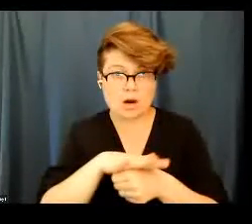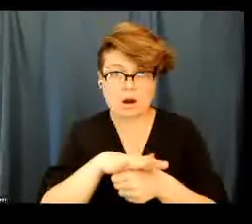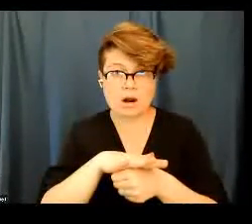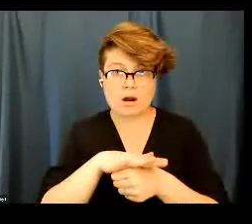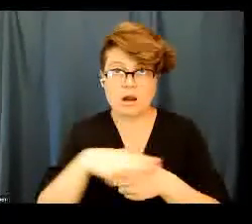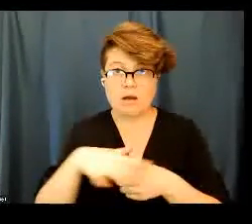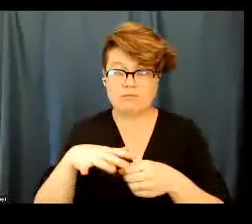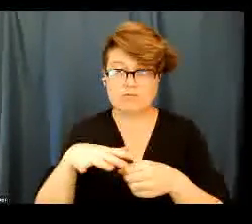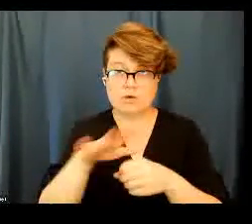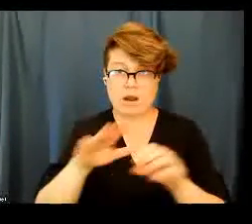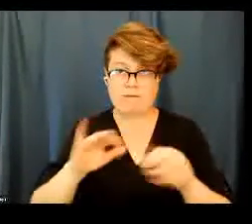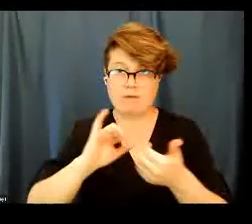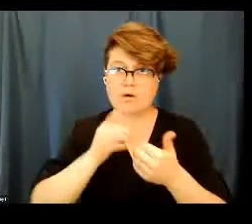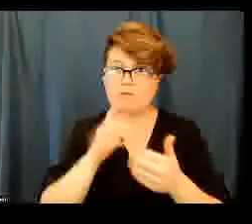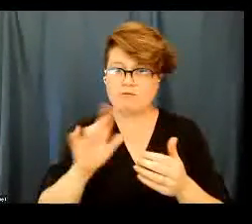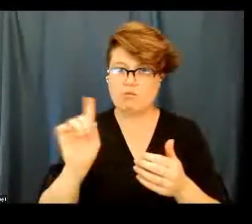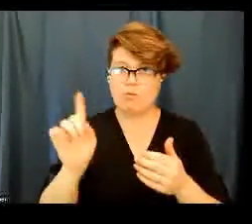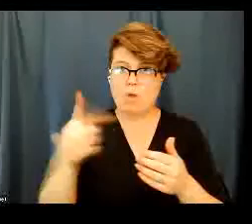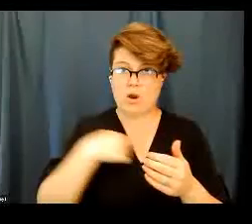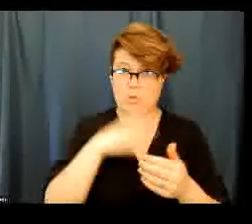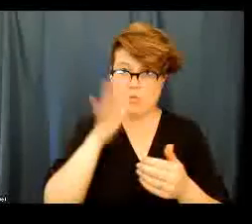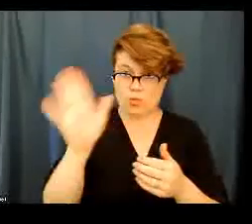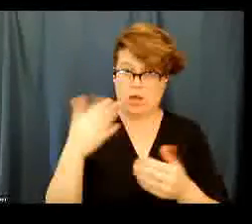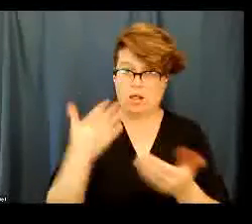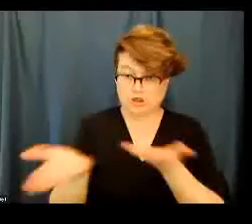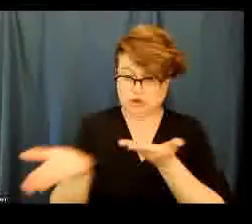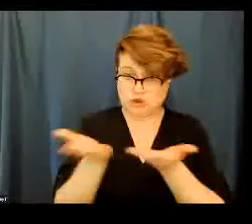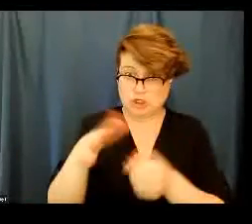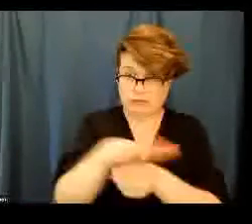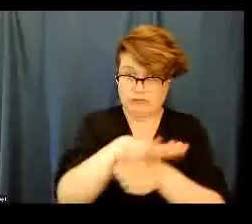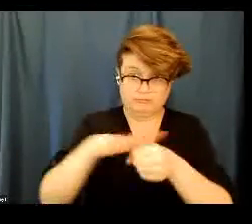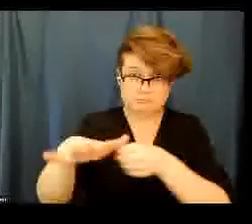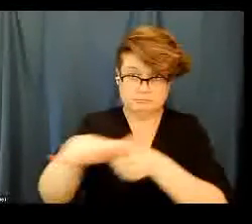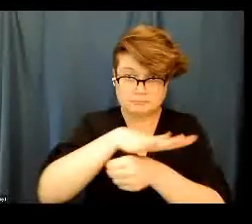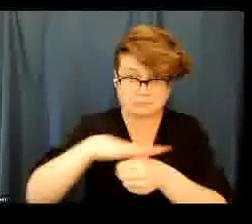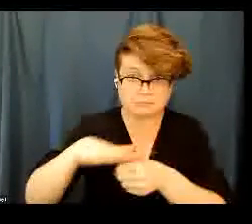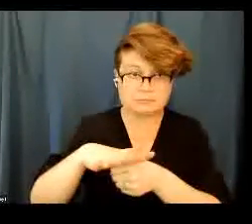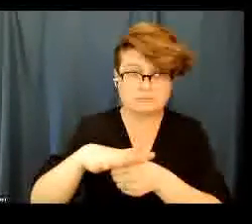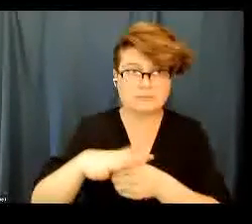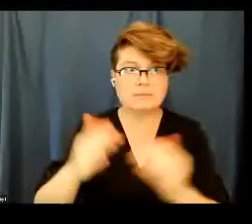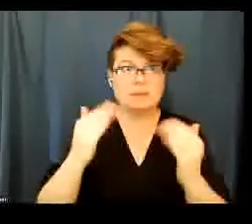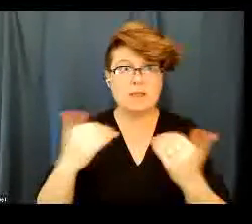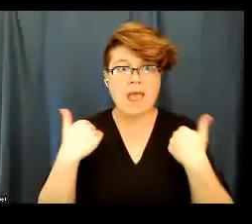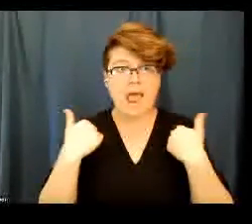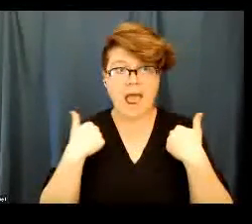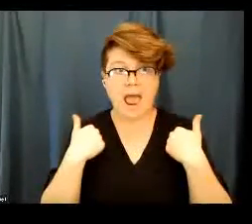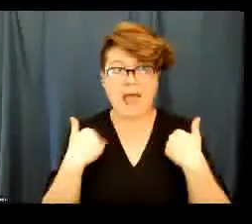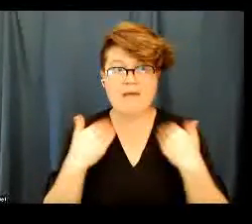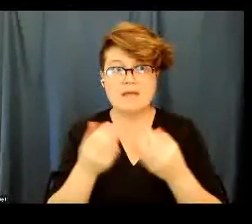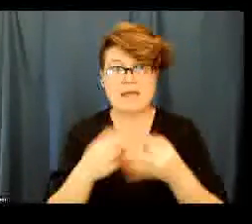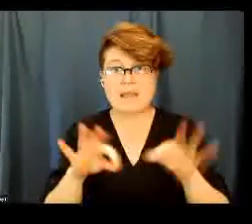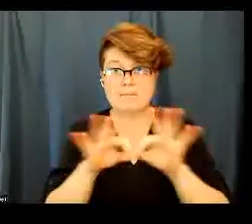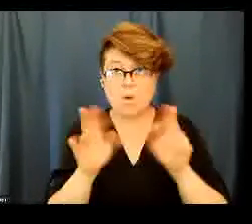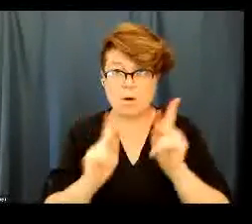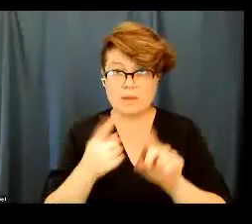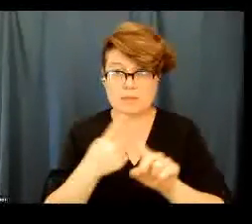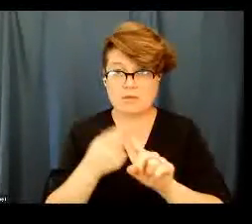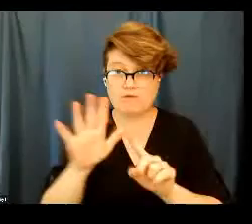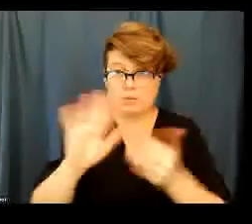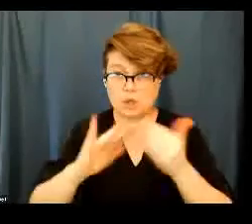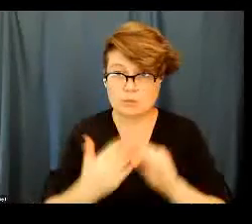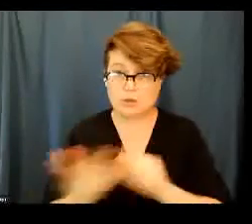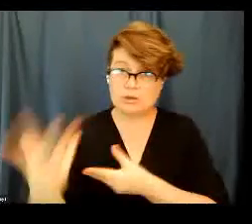have representation from key members in your community, right? Is there that regular